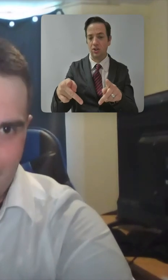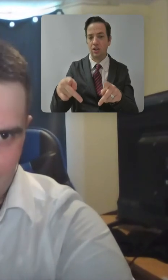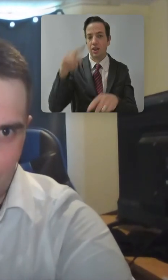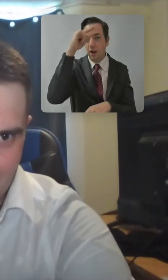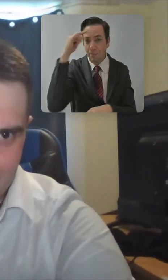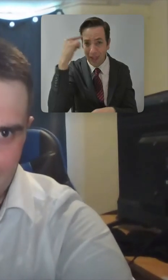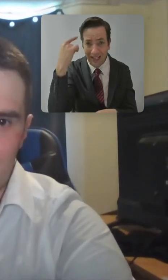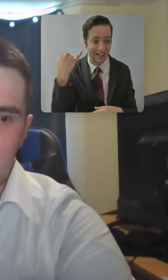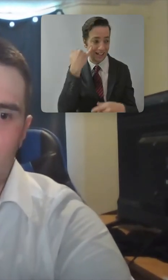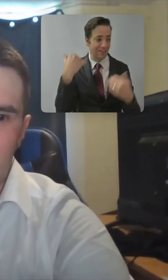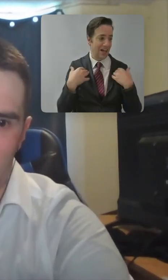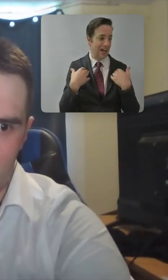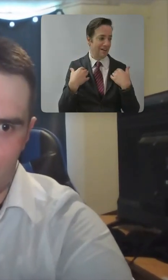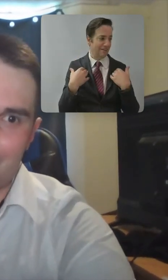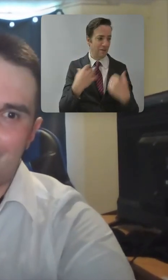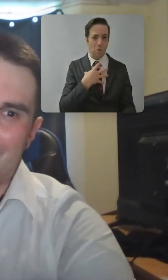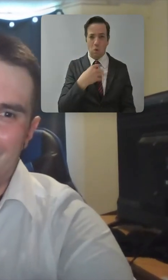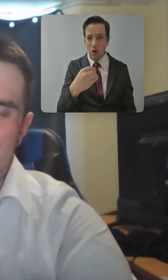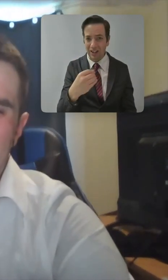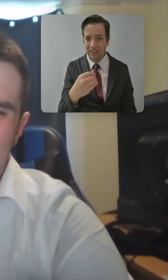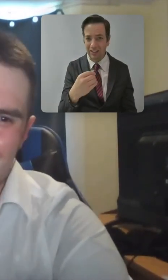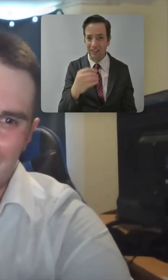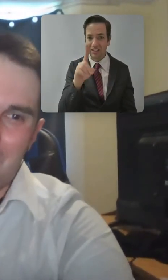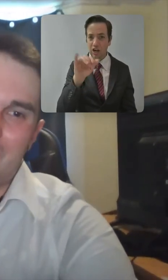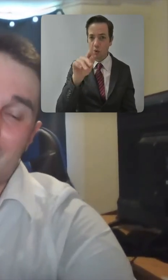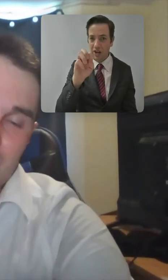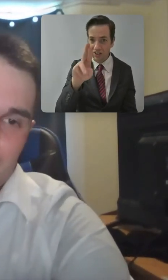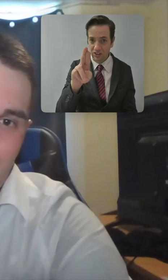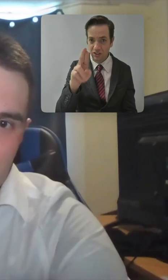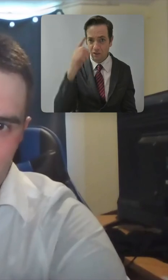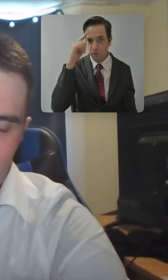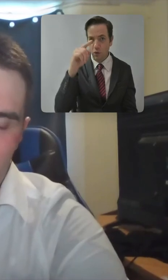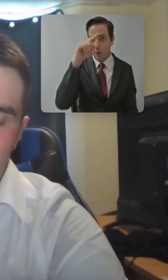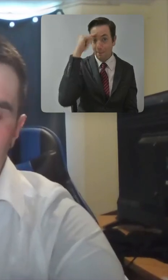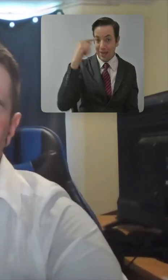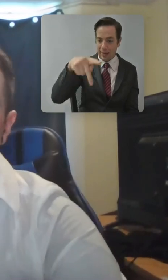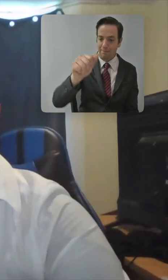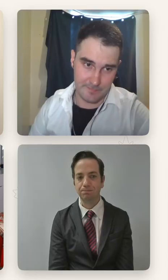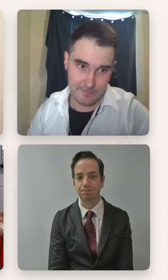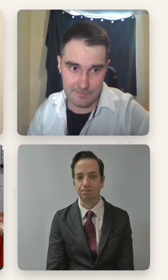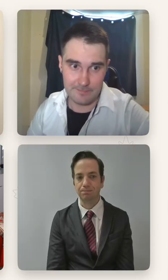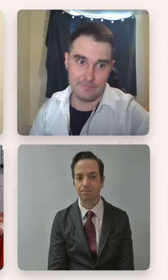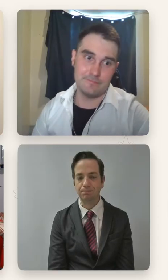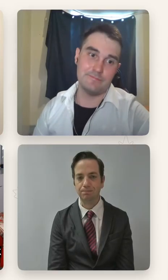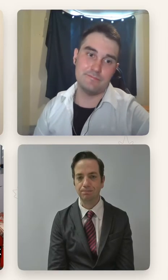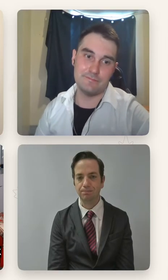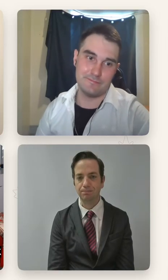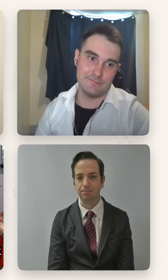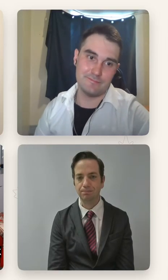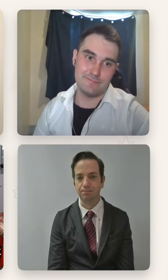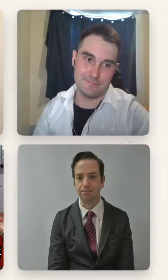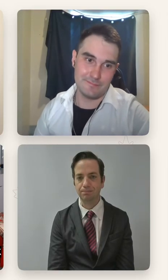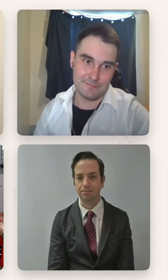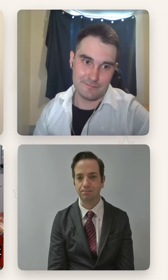if you try getting a white guy to tell that story, awkward, but, but that's just my vision on it anyhow. I mean, I think